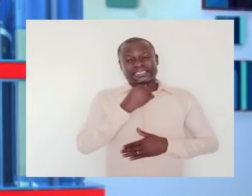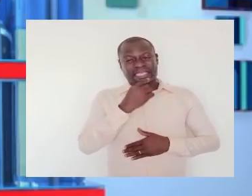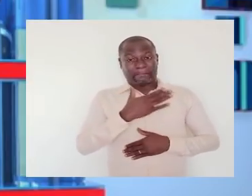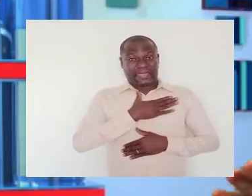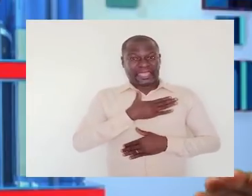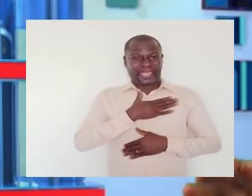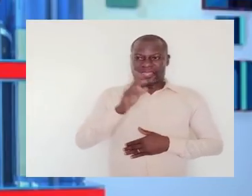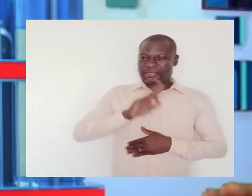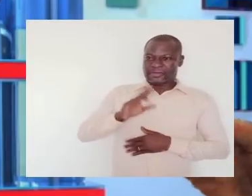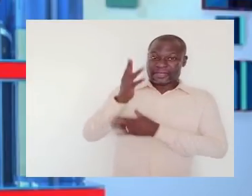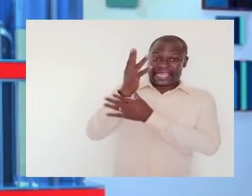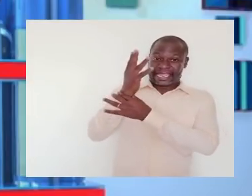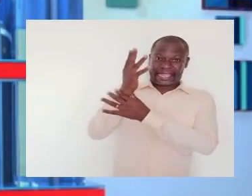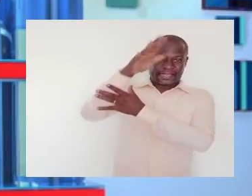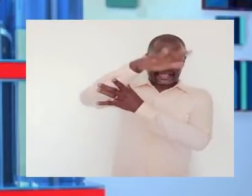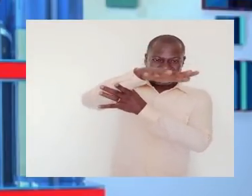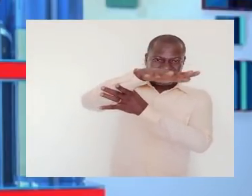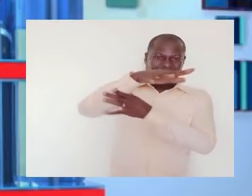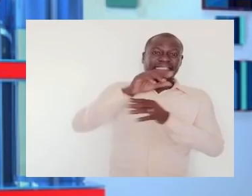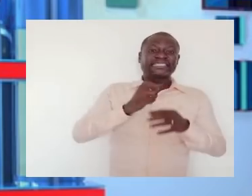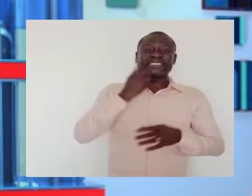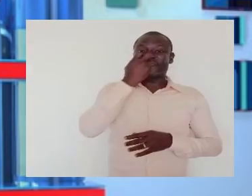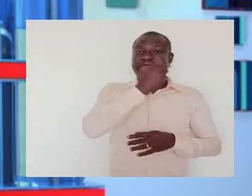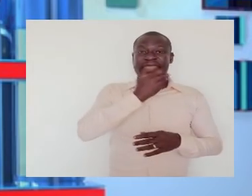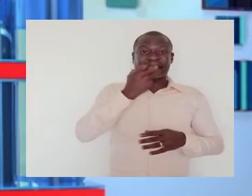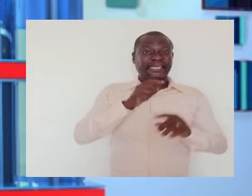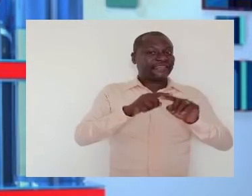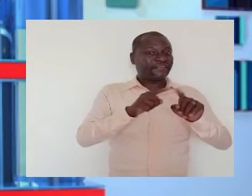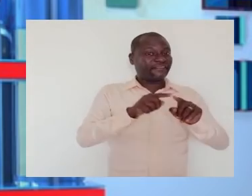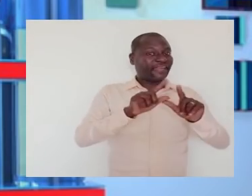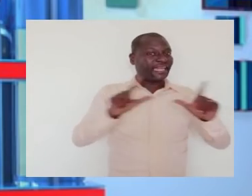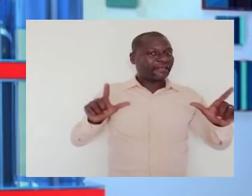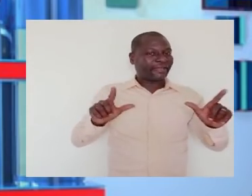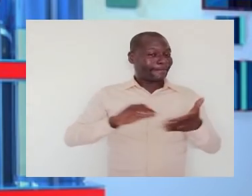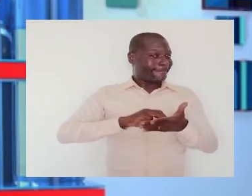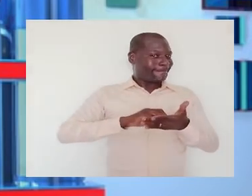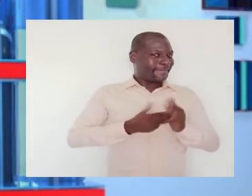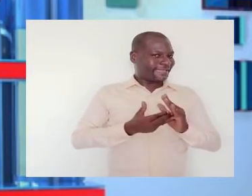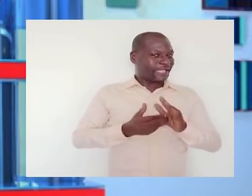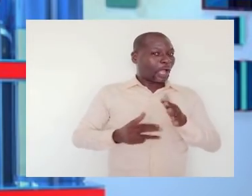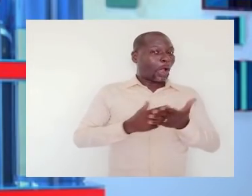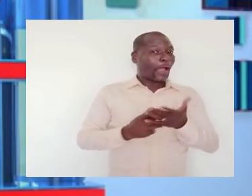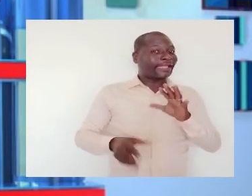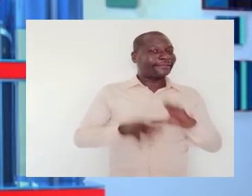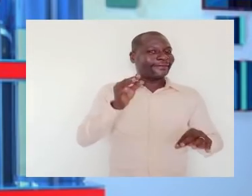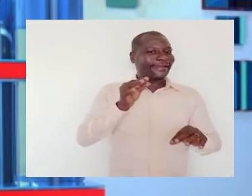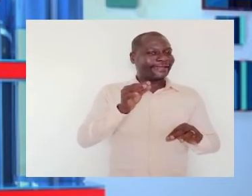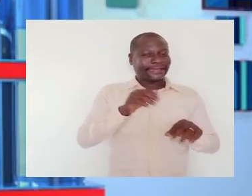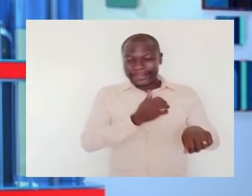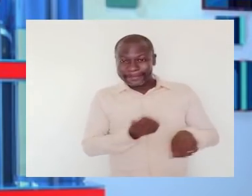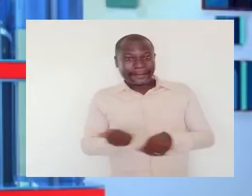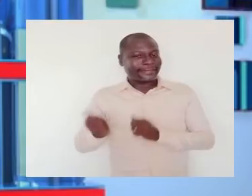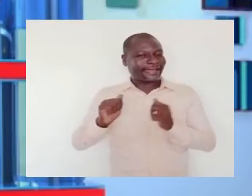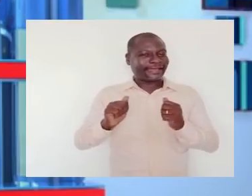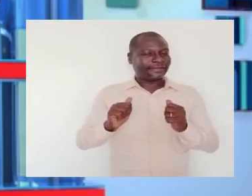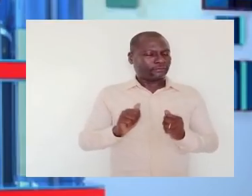se me de mensa eto enipa no so no ana wo ka akasa hodo enti ano no kire se honkronkron abosa enipa